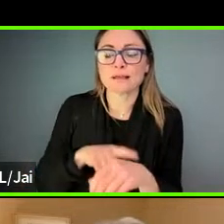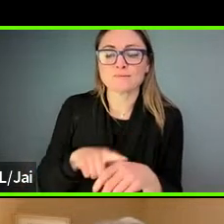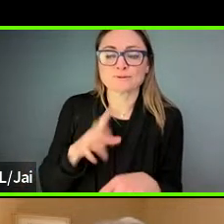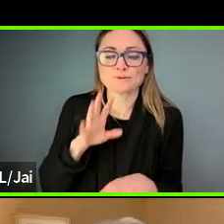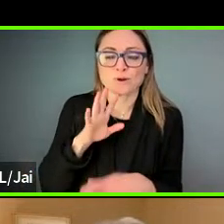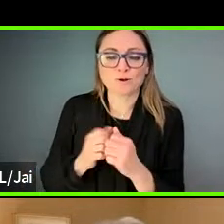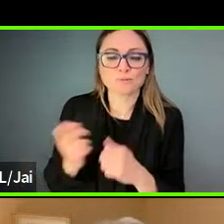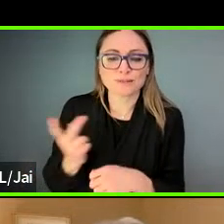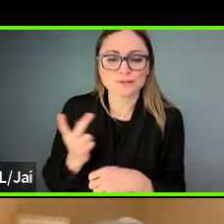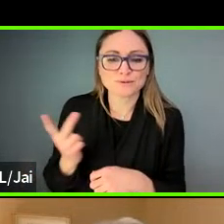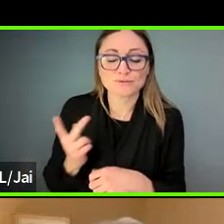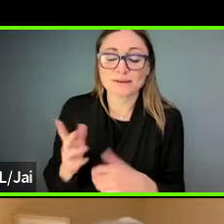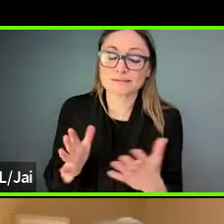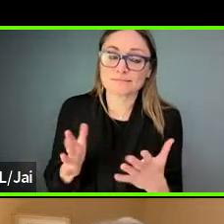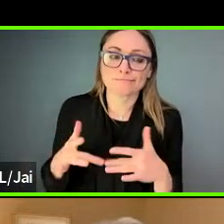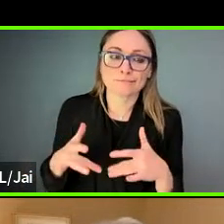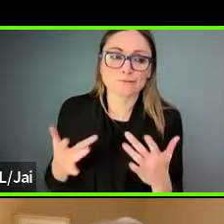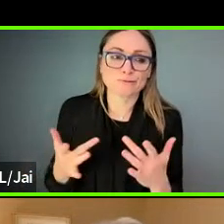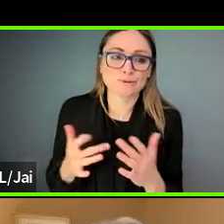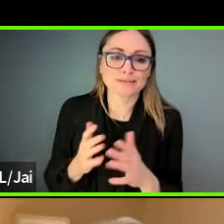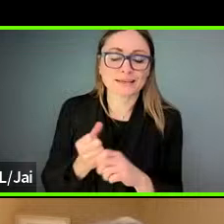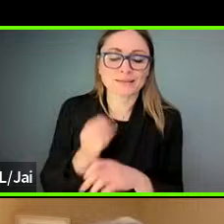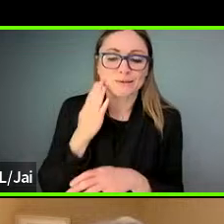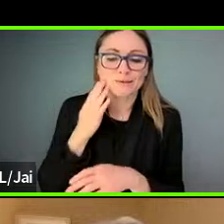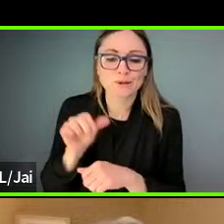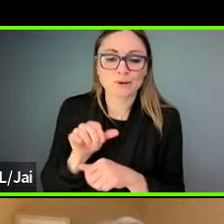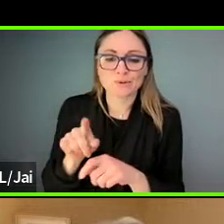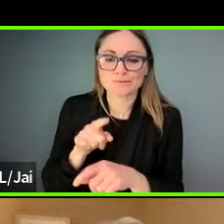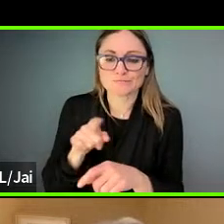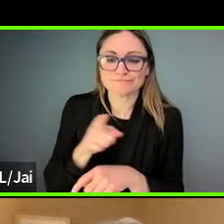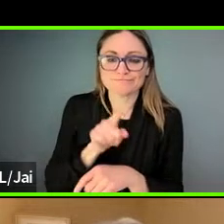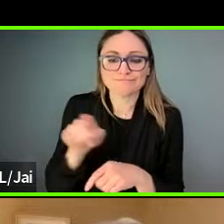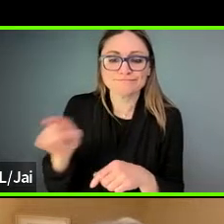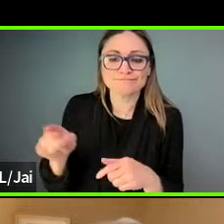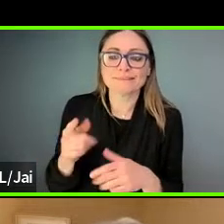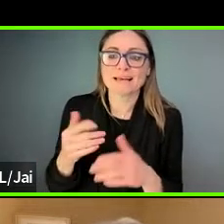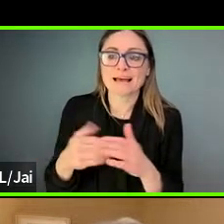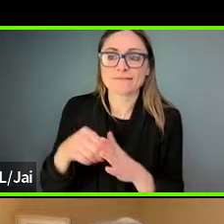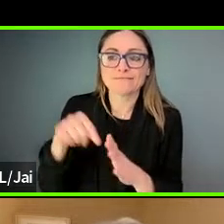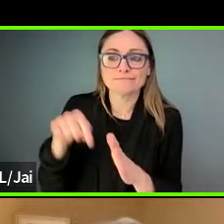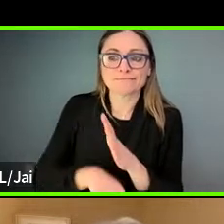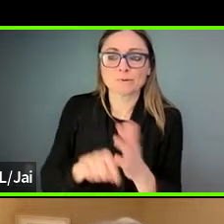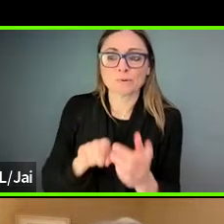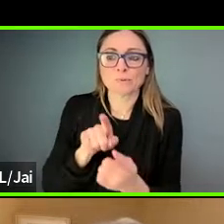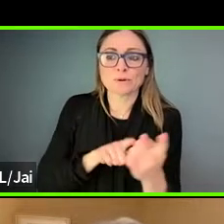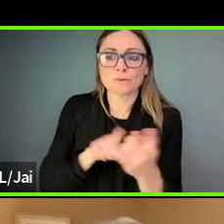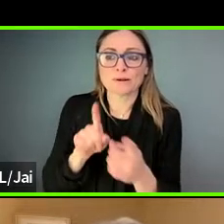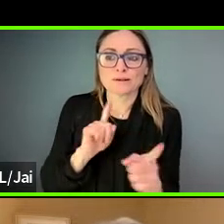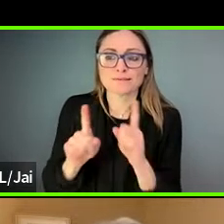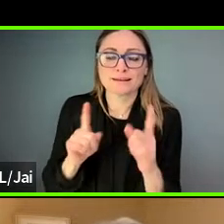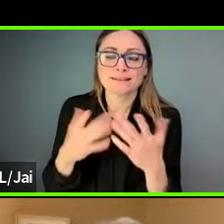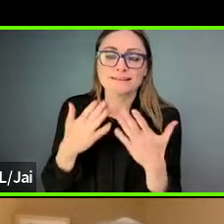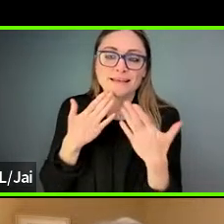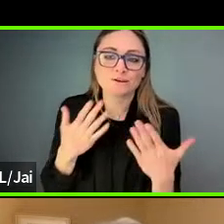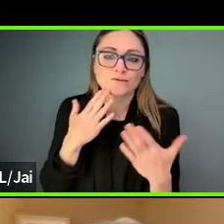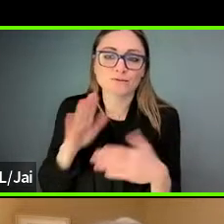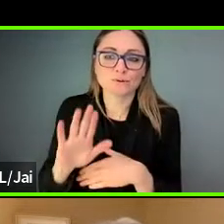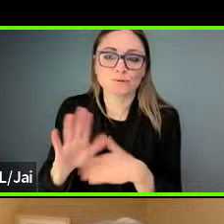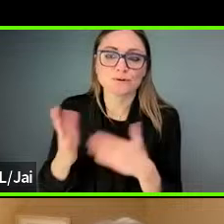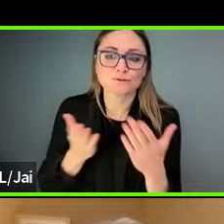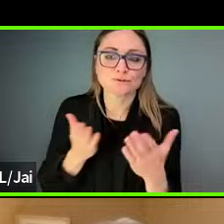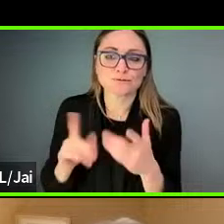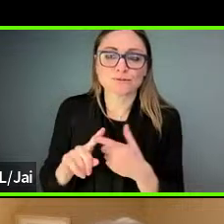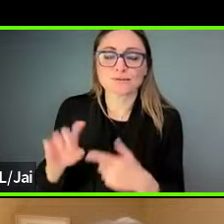pleasure getting to know some of you and meet you one-on-one and have those in-depth conversations. And thank you so much for your service to the